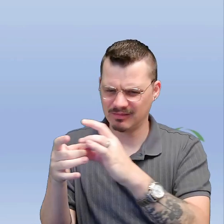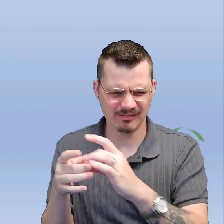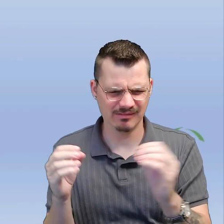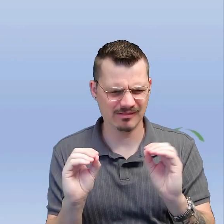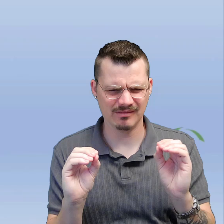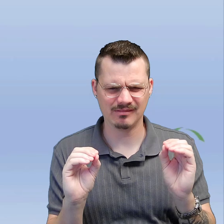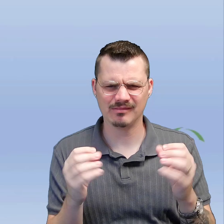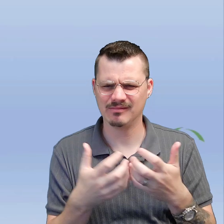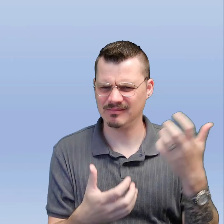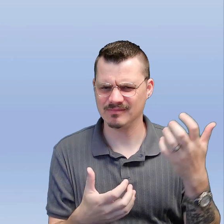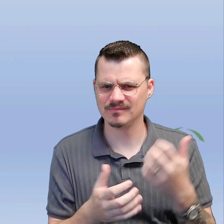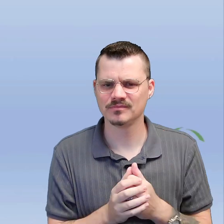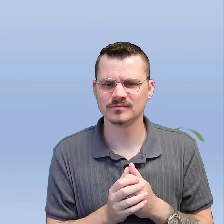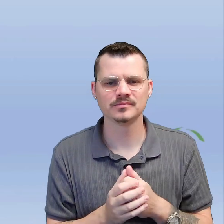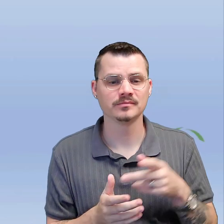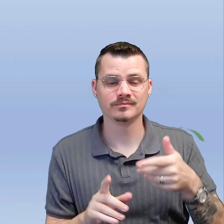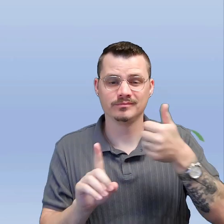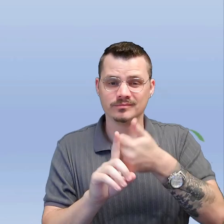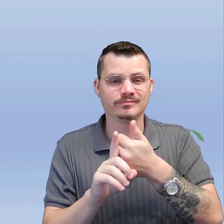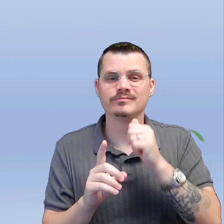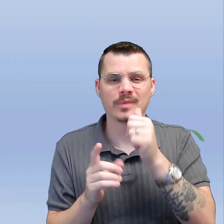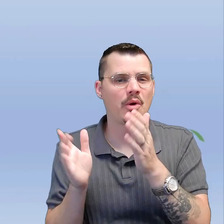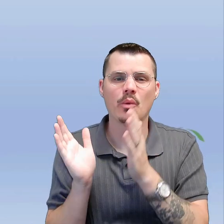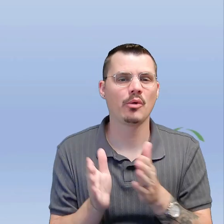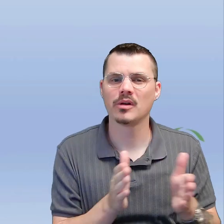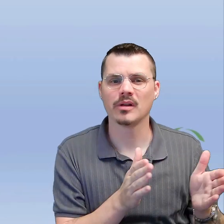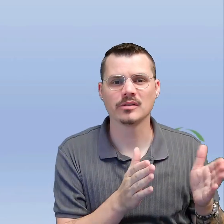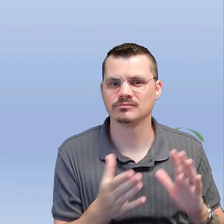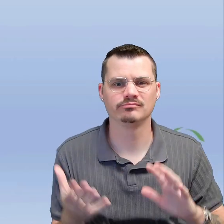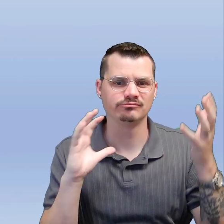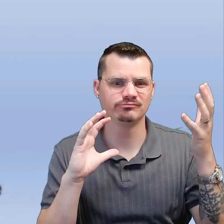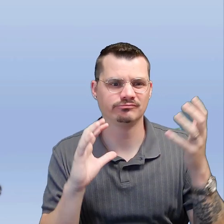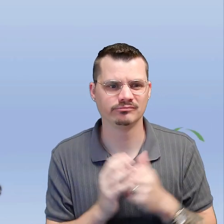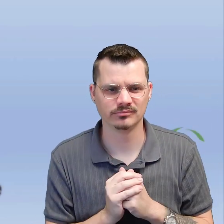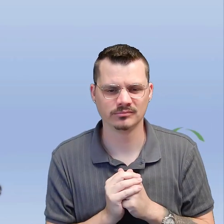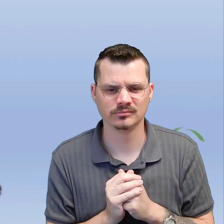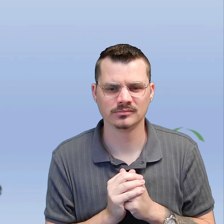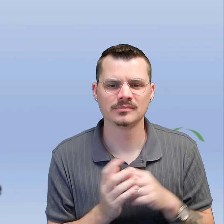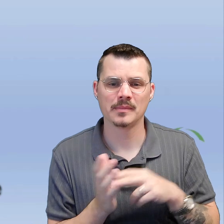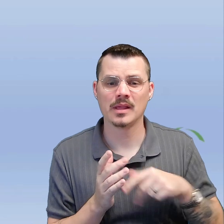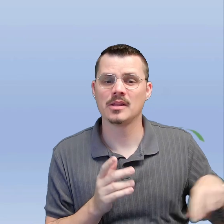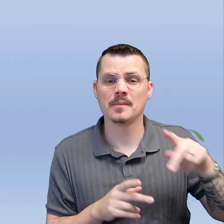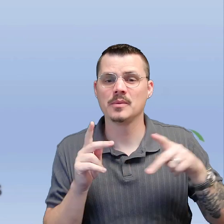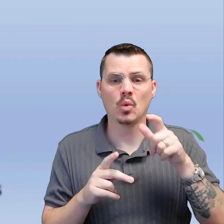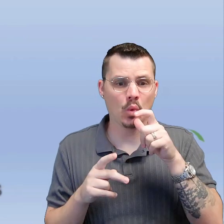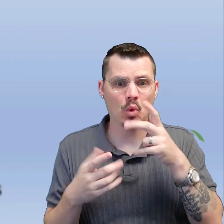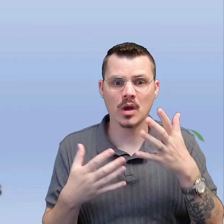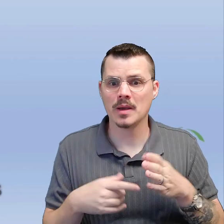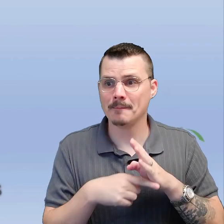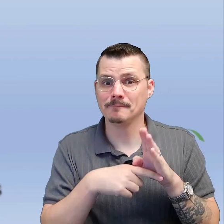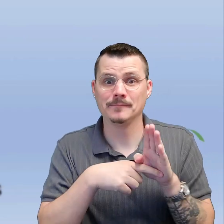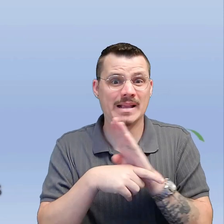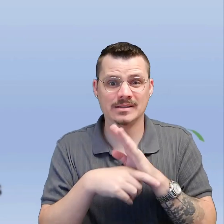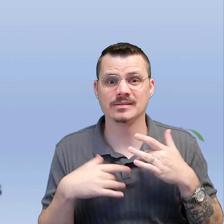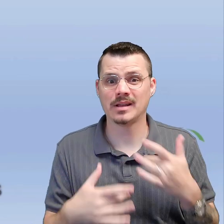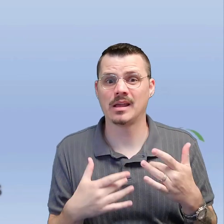other. Grossly disorganized, and those are the people that are all busy doing